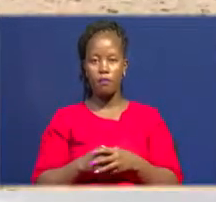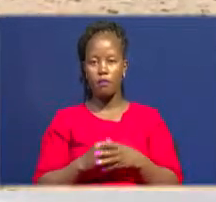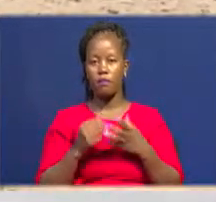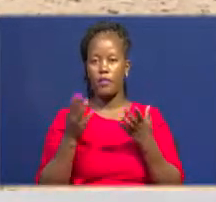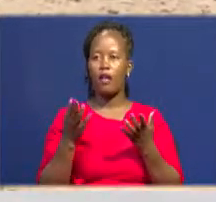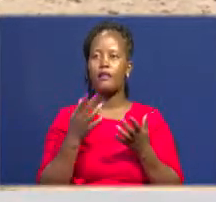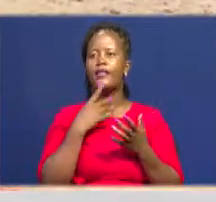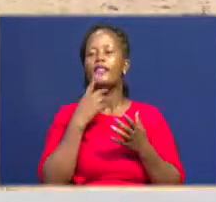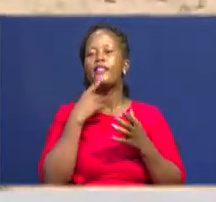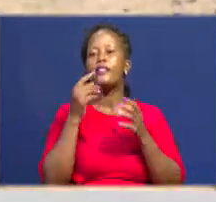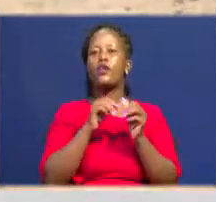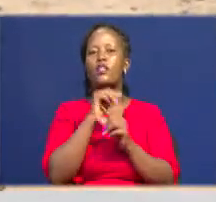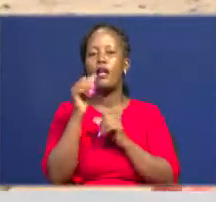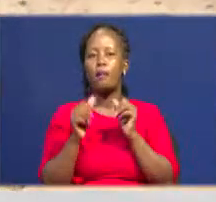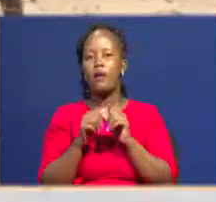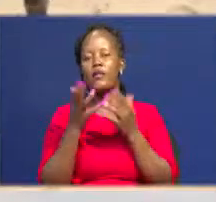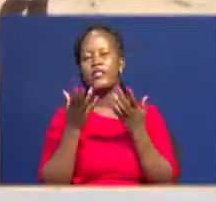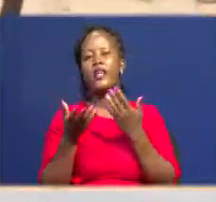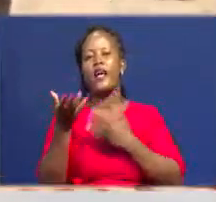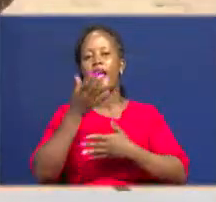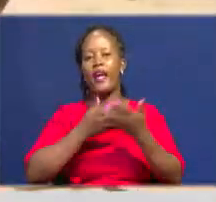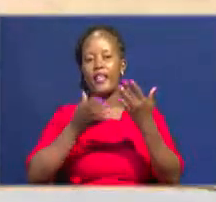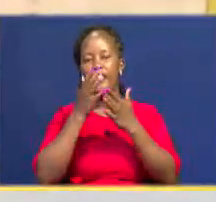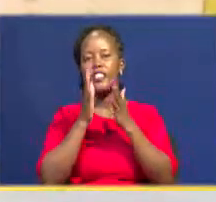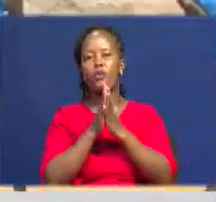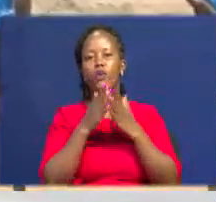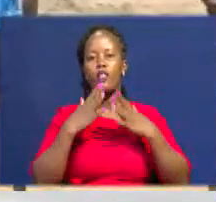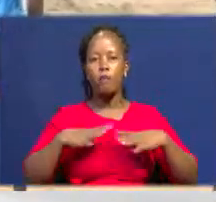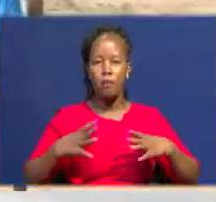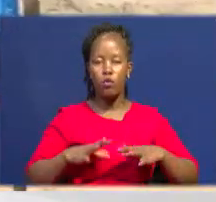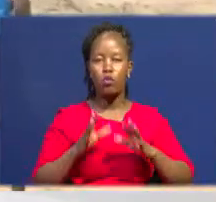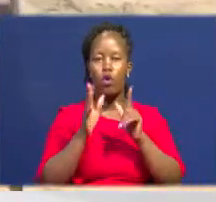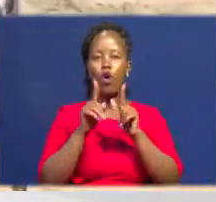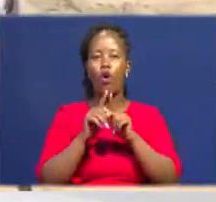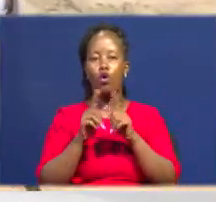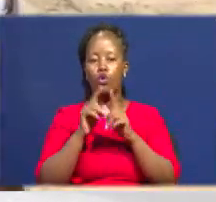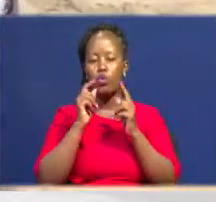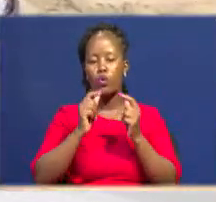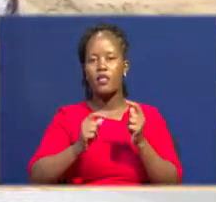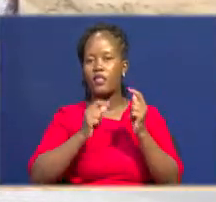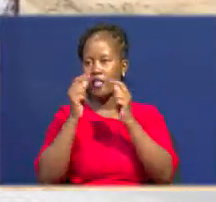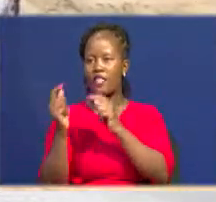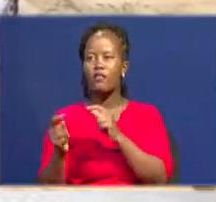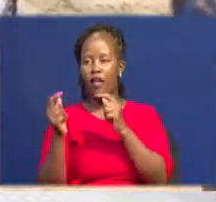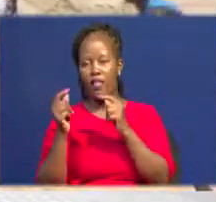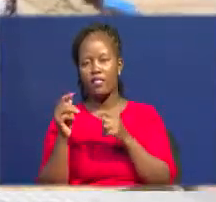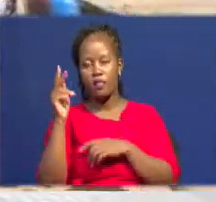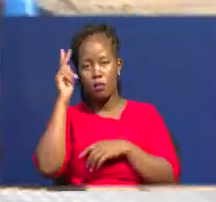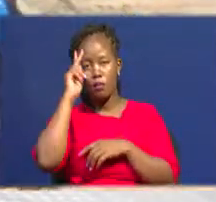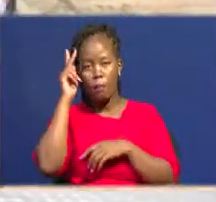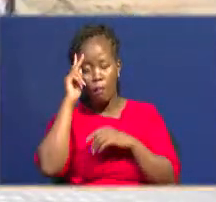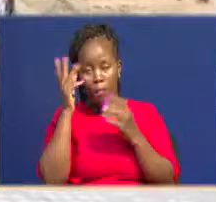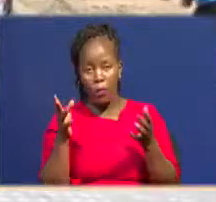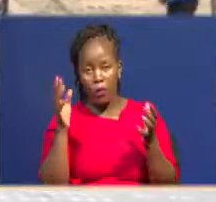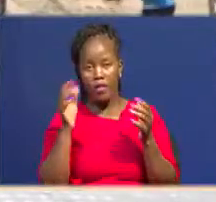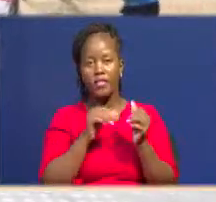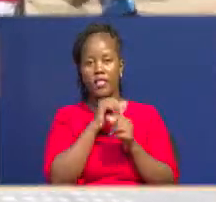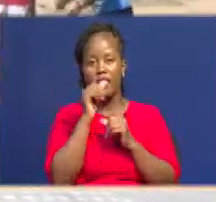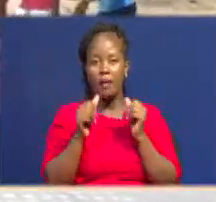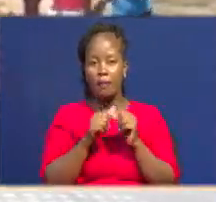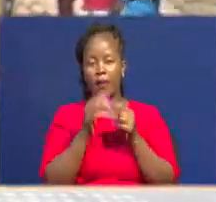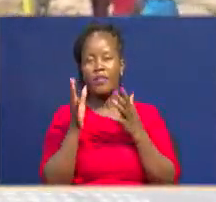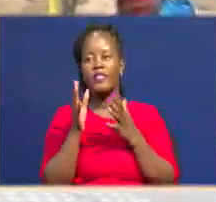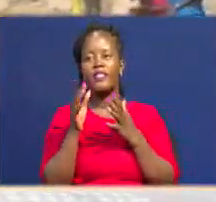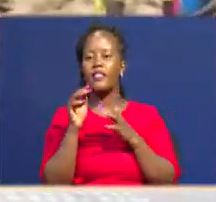about actually, you know, engaging these people and transferring some of this knowledge about little event